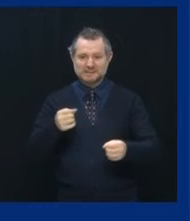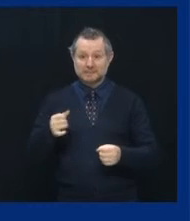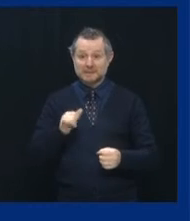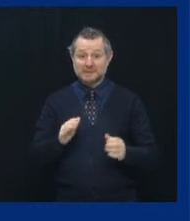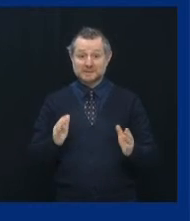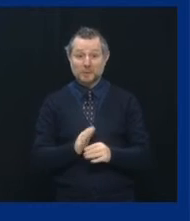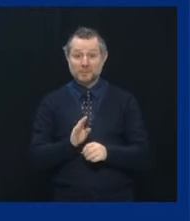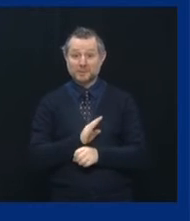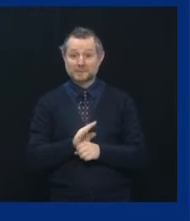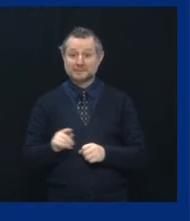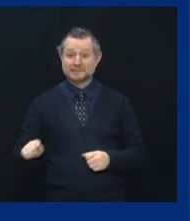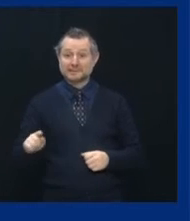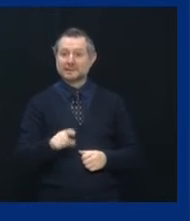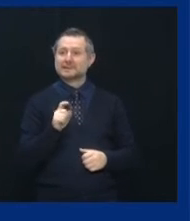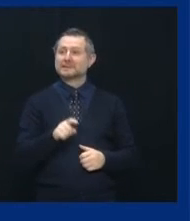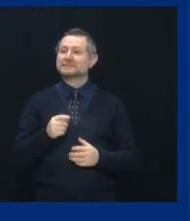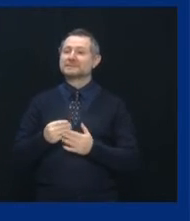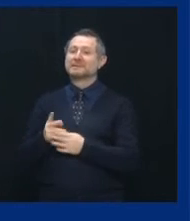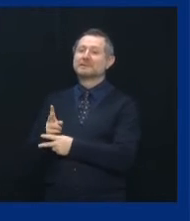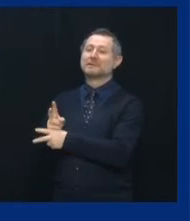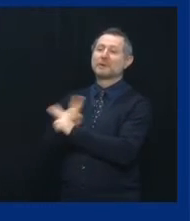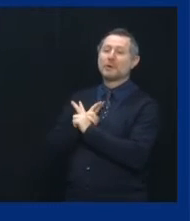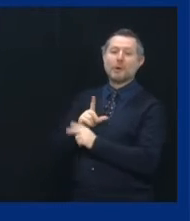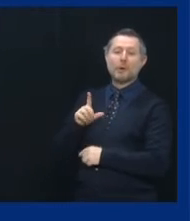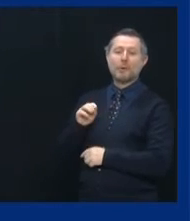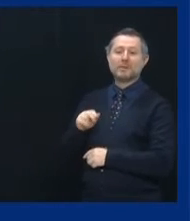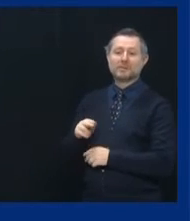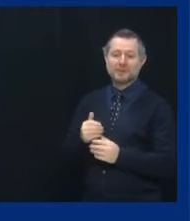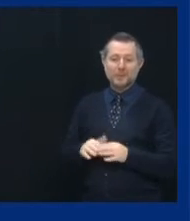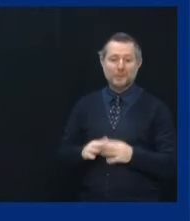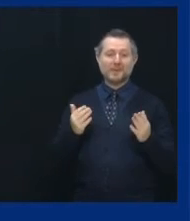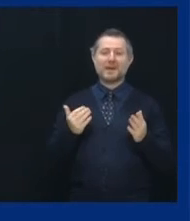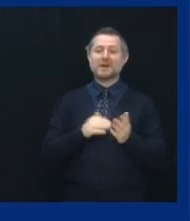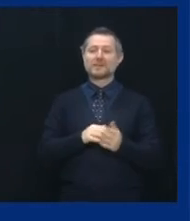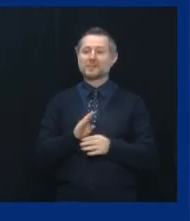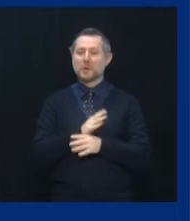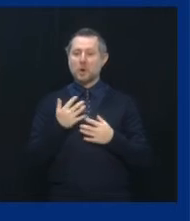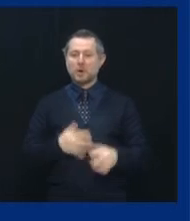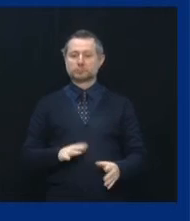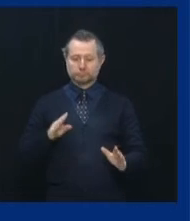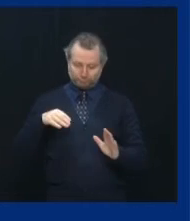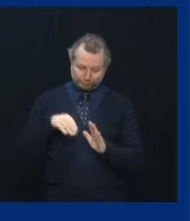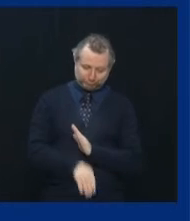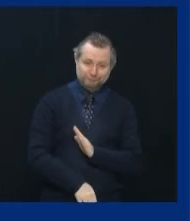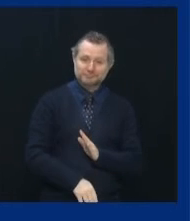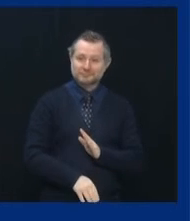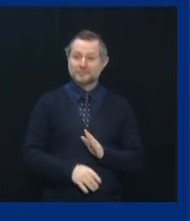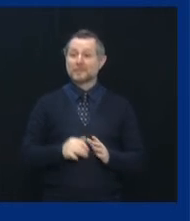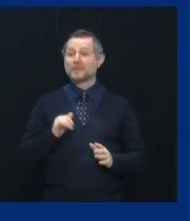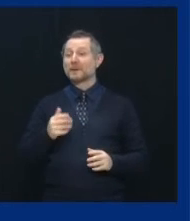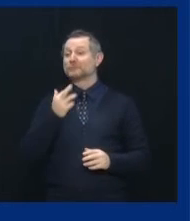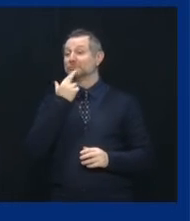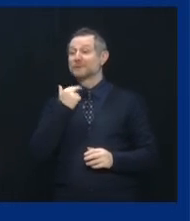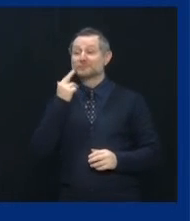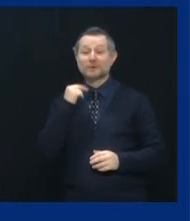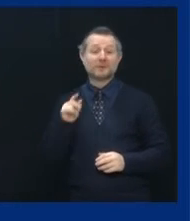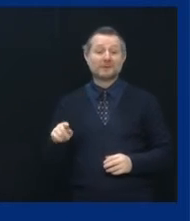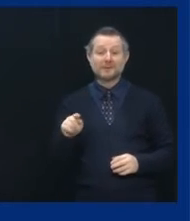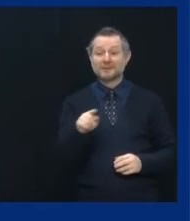to reopen because they've been devastated. We have restaurants that need to be